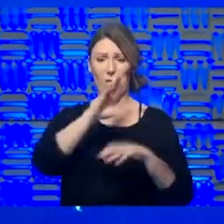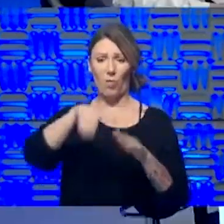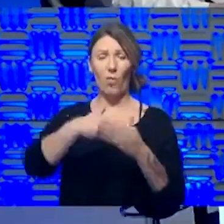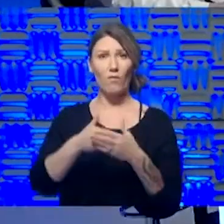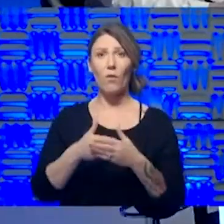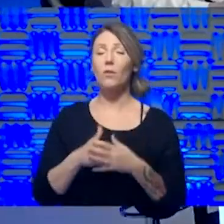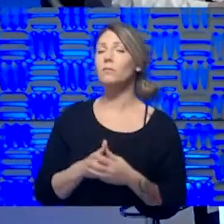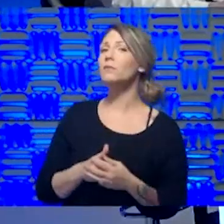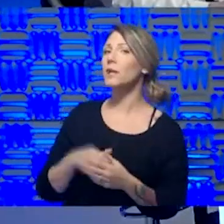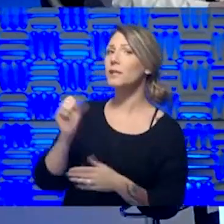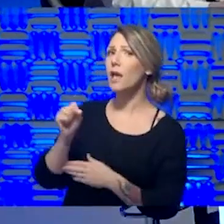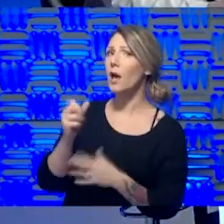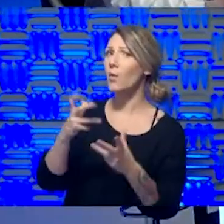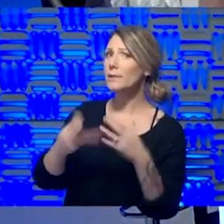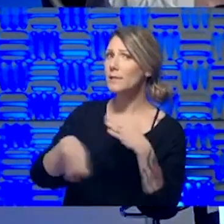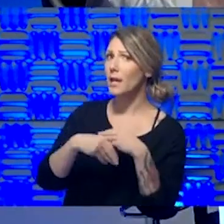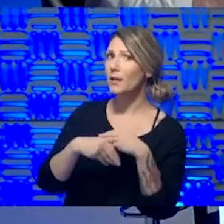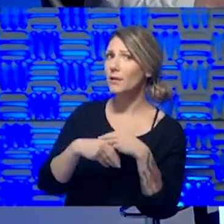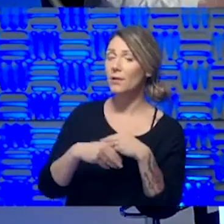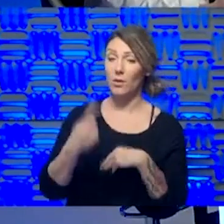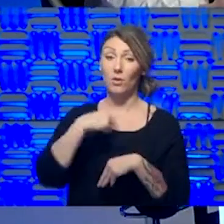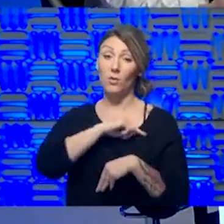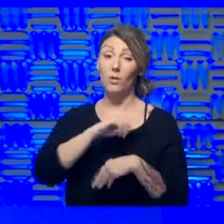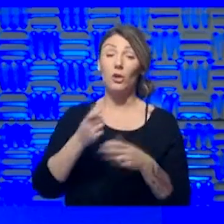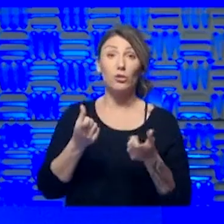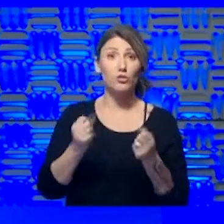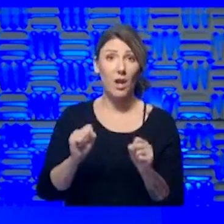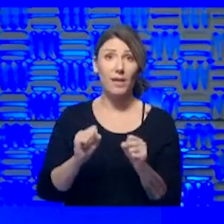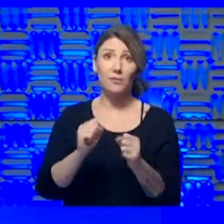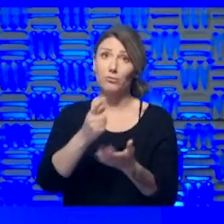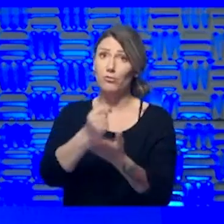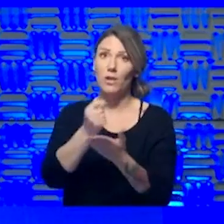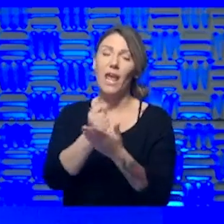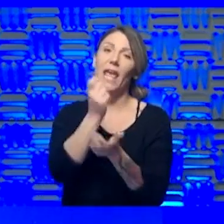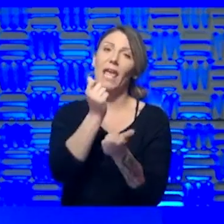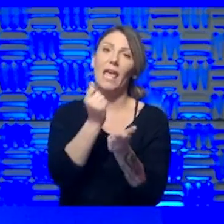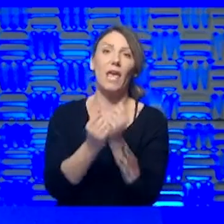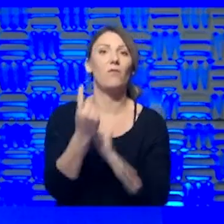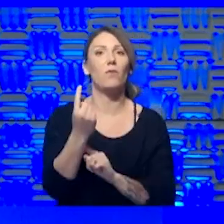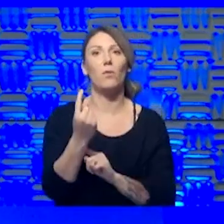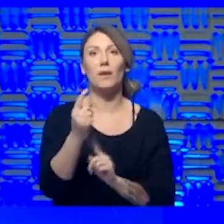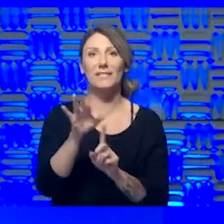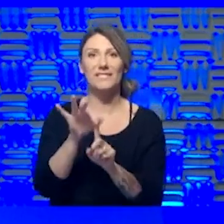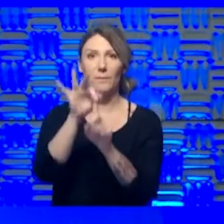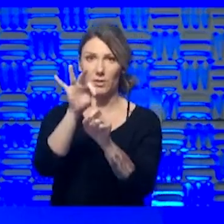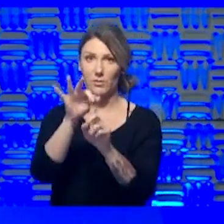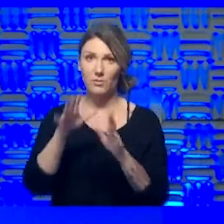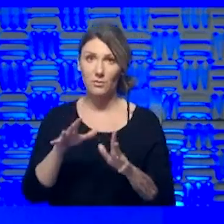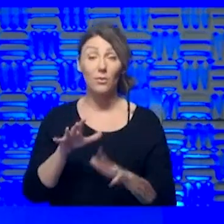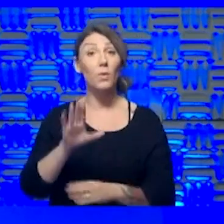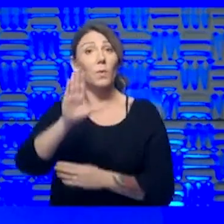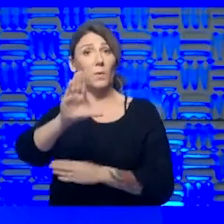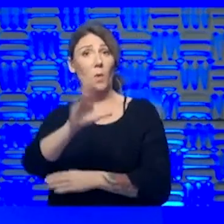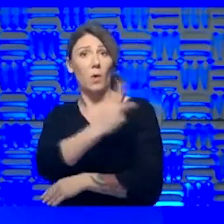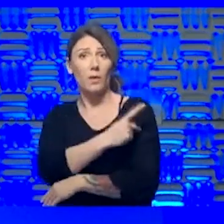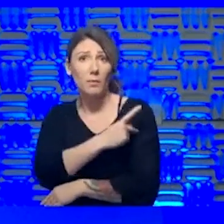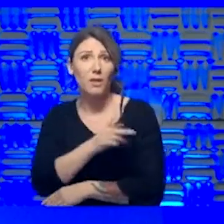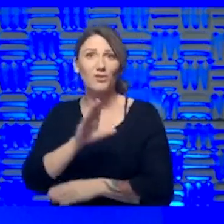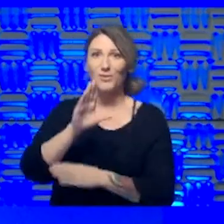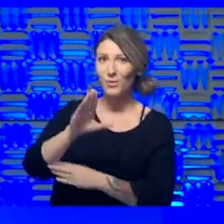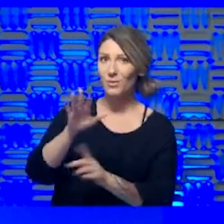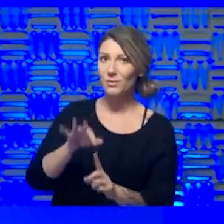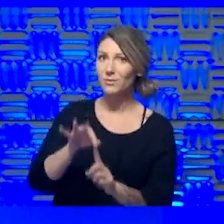think I'd like to add to that, too. You know, we really try to treat, I mean, everybody is special. You're the patient, you're special. We